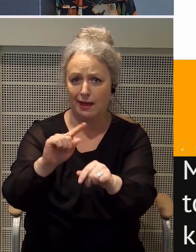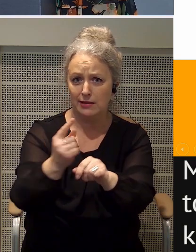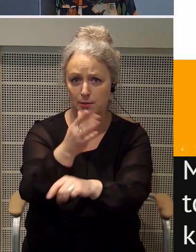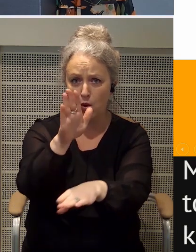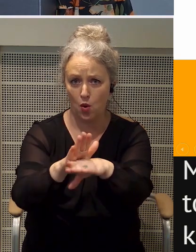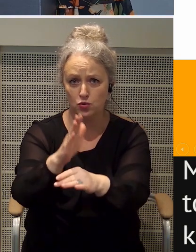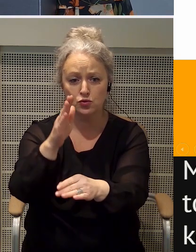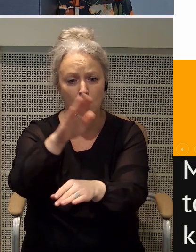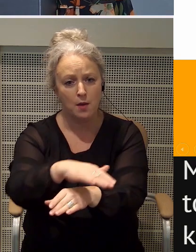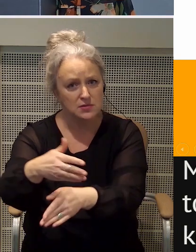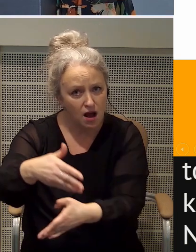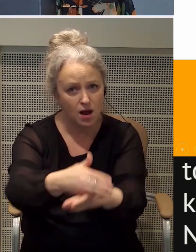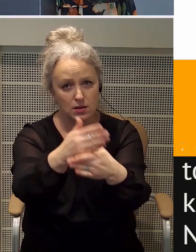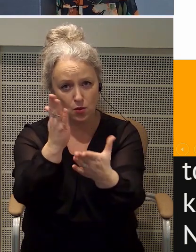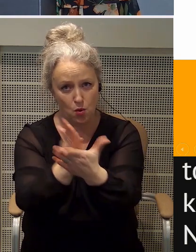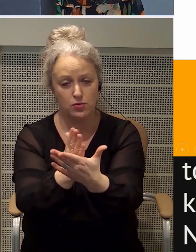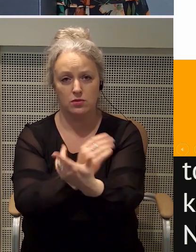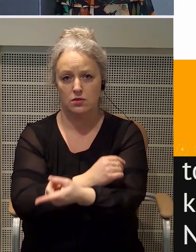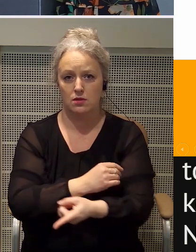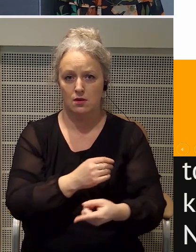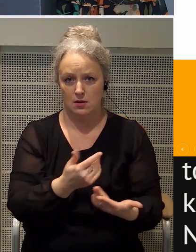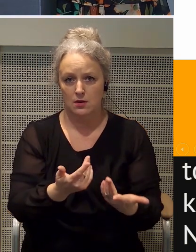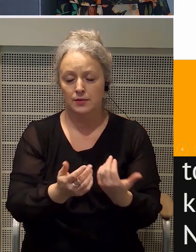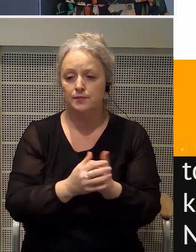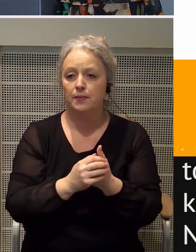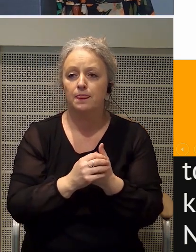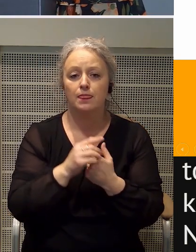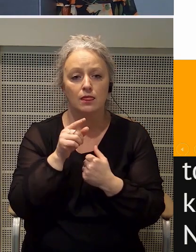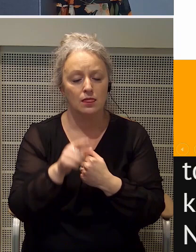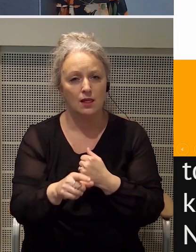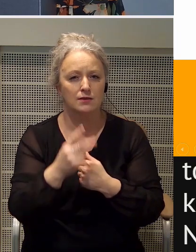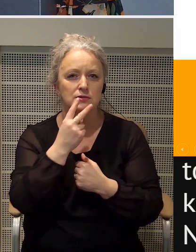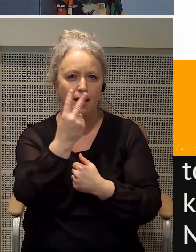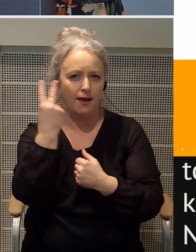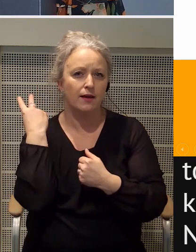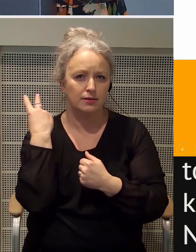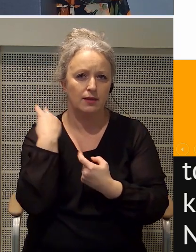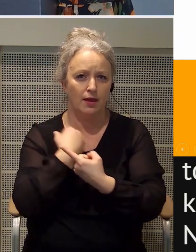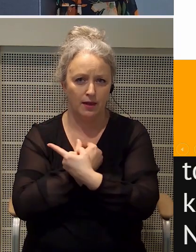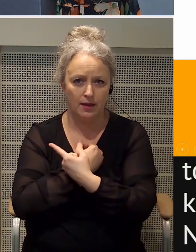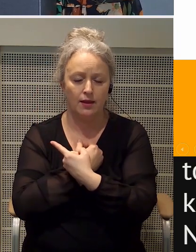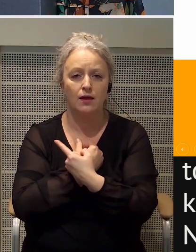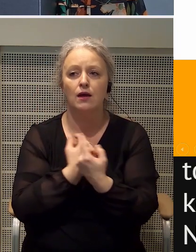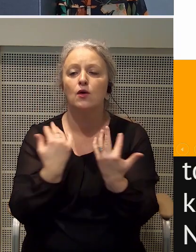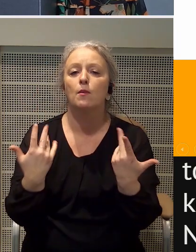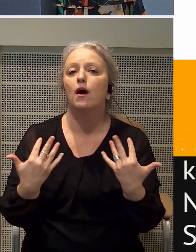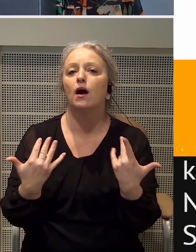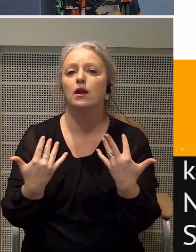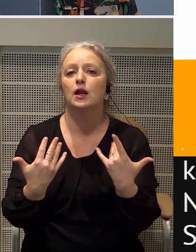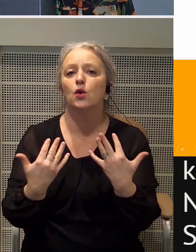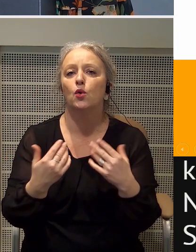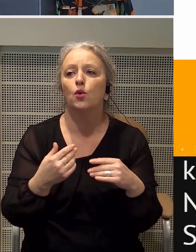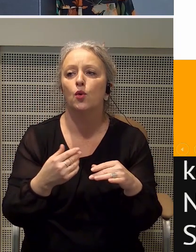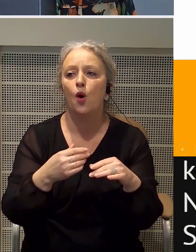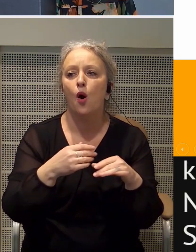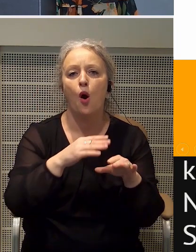municipalities as well, because they're the first ones that should help their residents. And